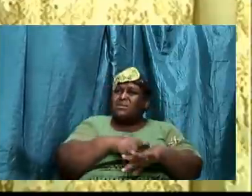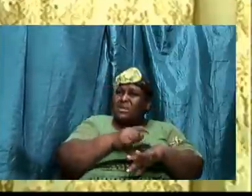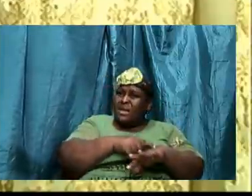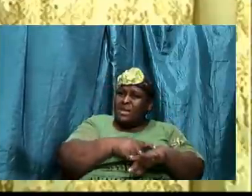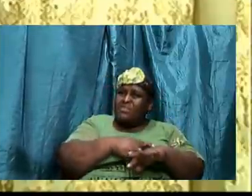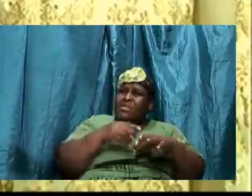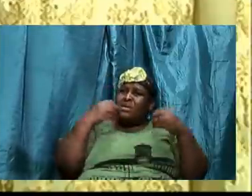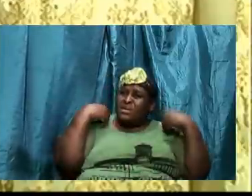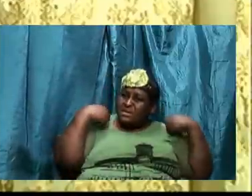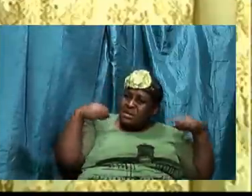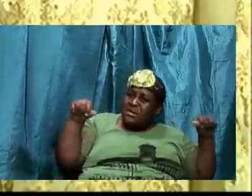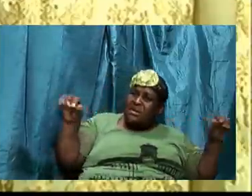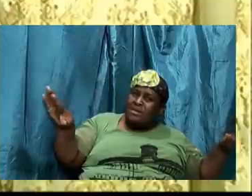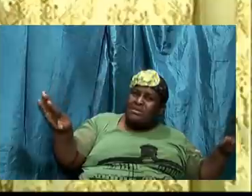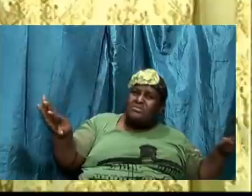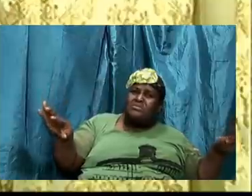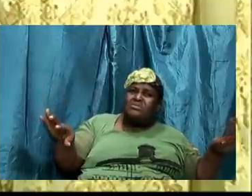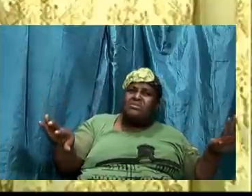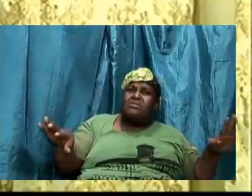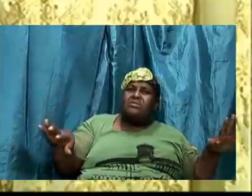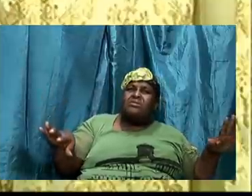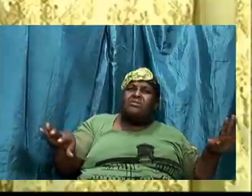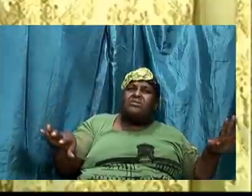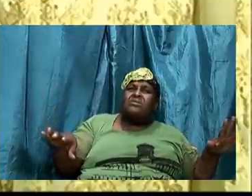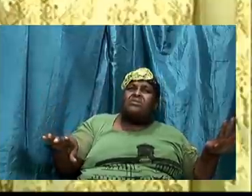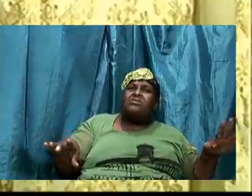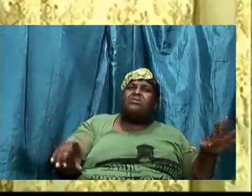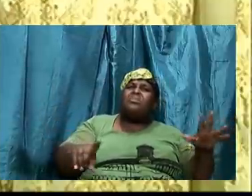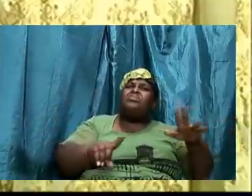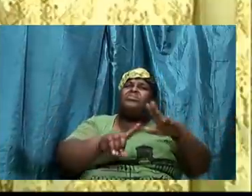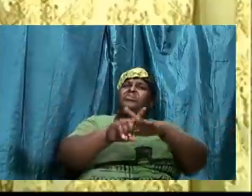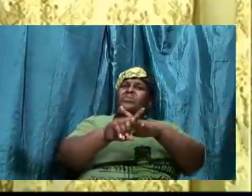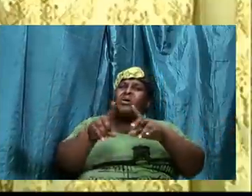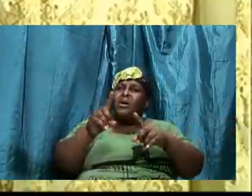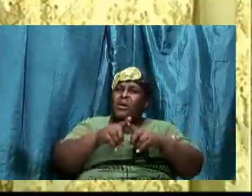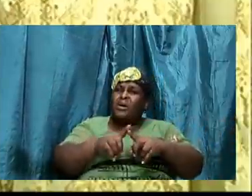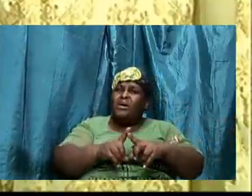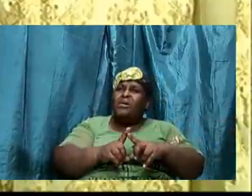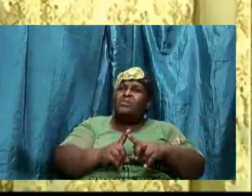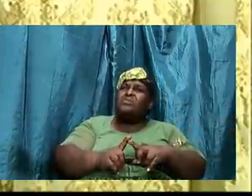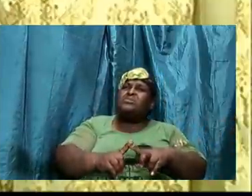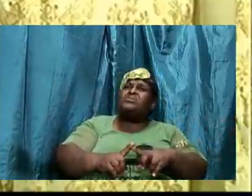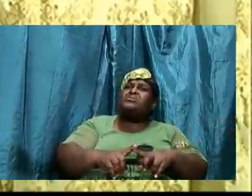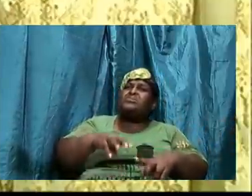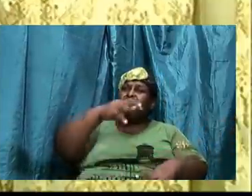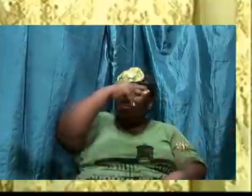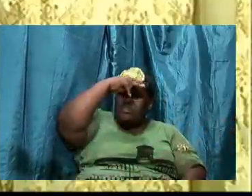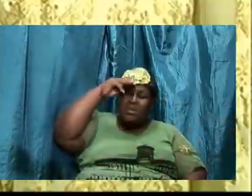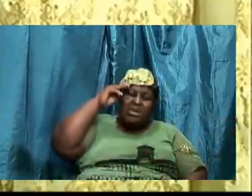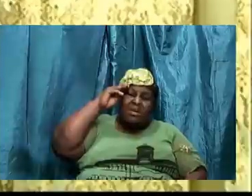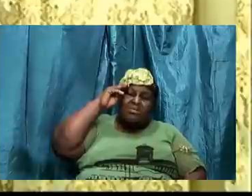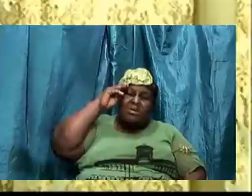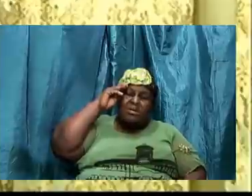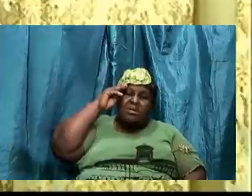the angel appeared unto Mary. The angel appeared unto the wise men.